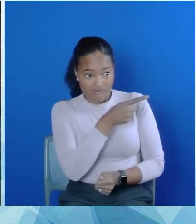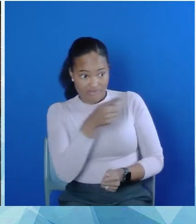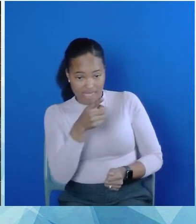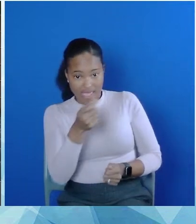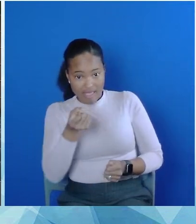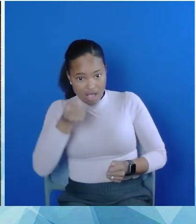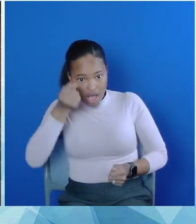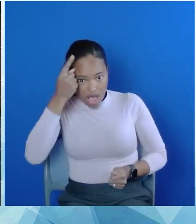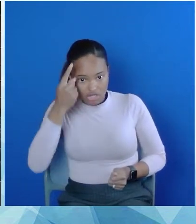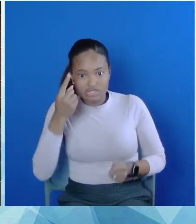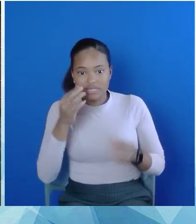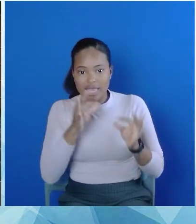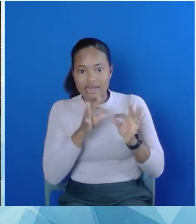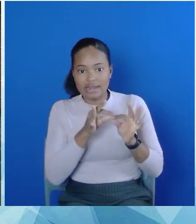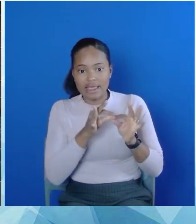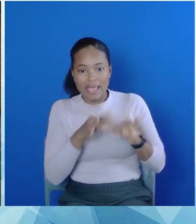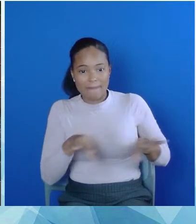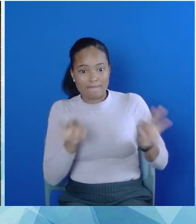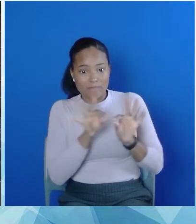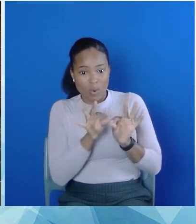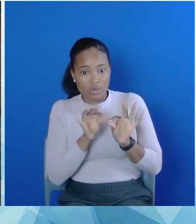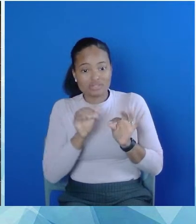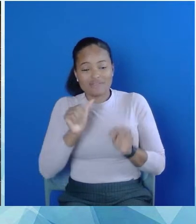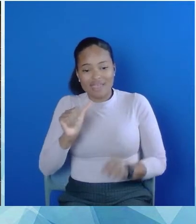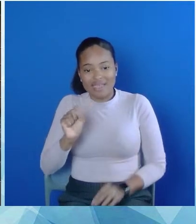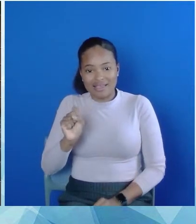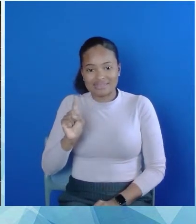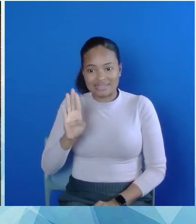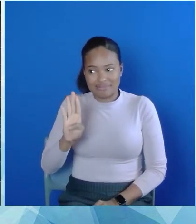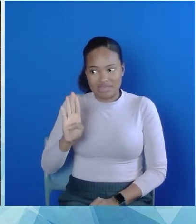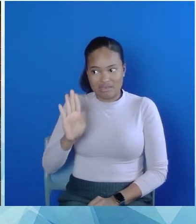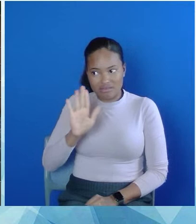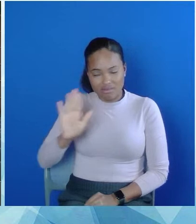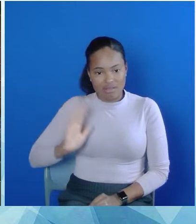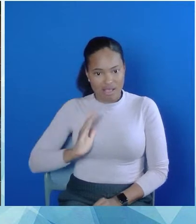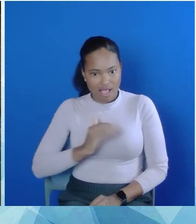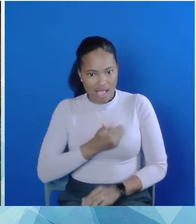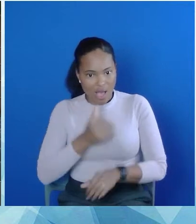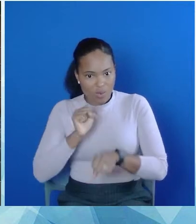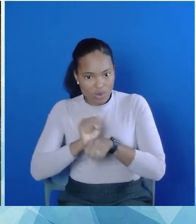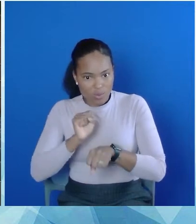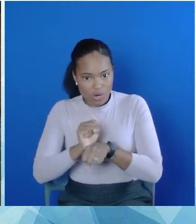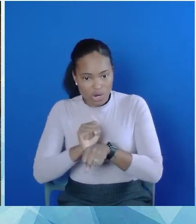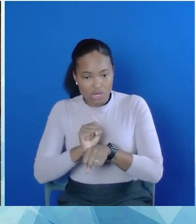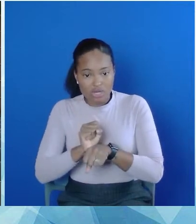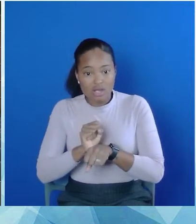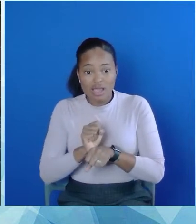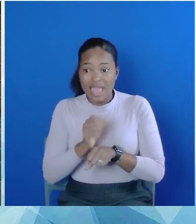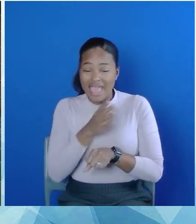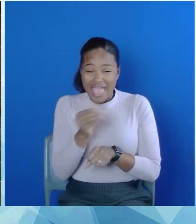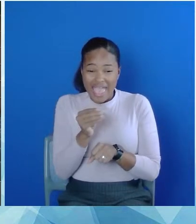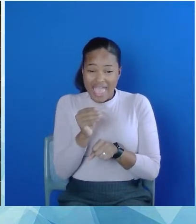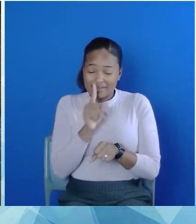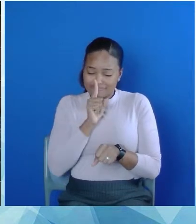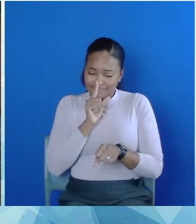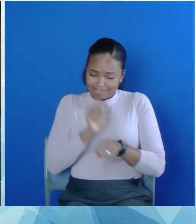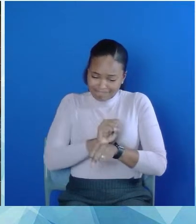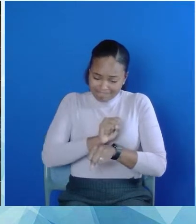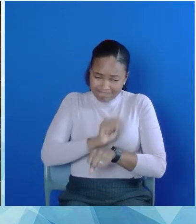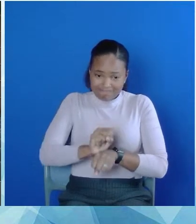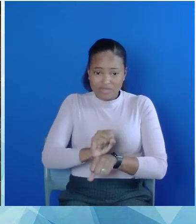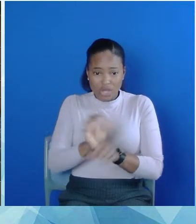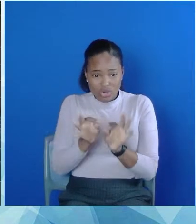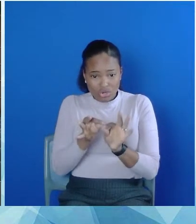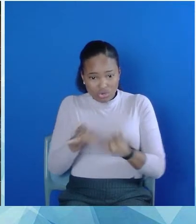the importance of the work that ASDB does and that it is absolutely critical